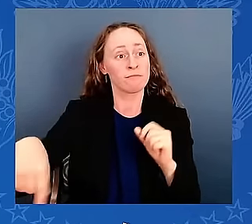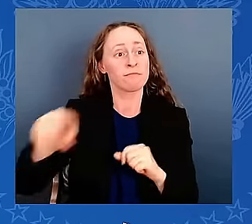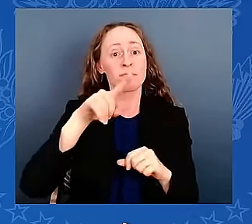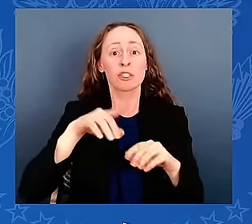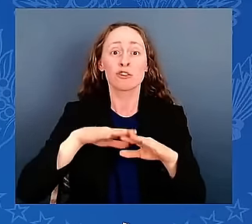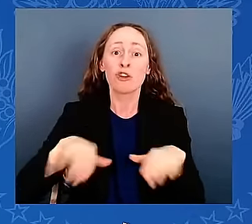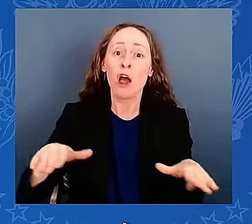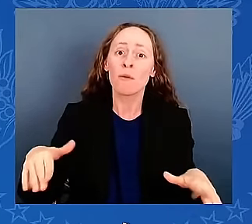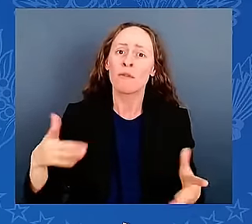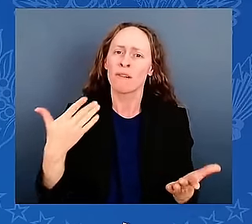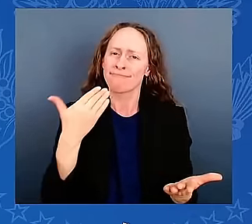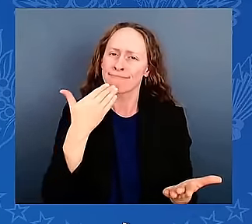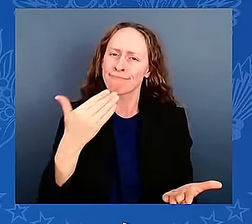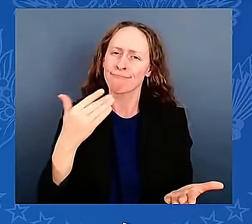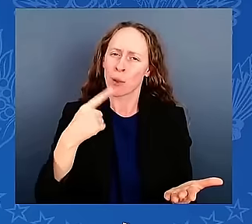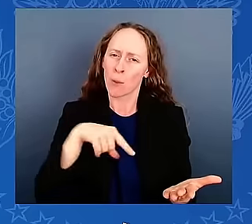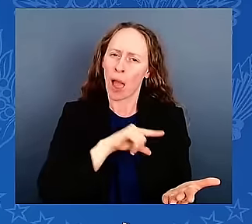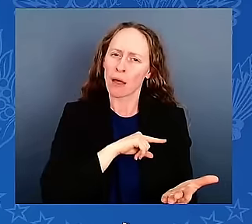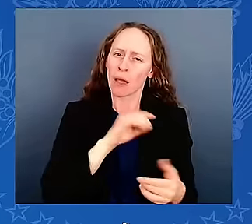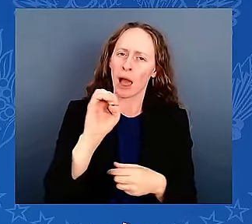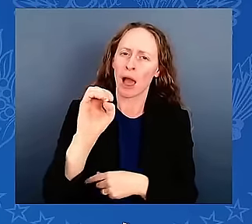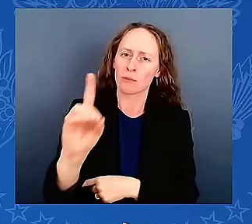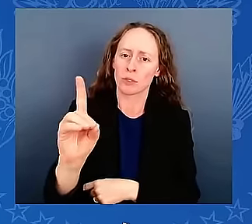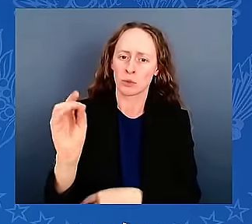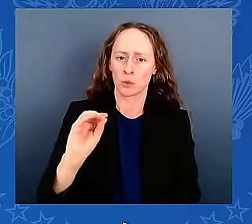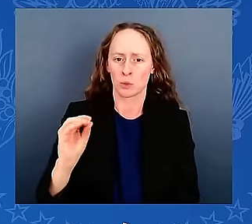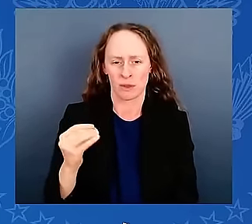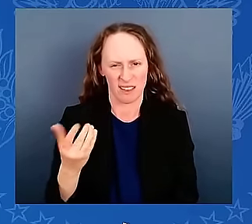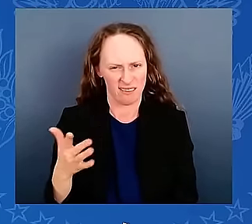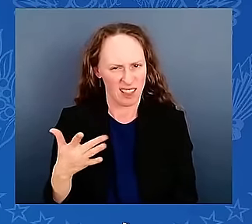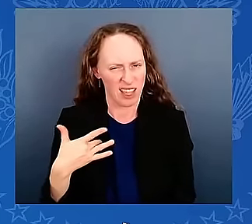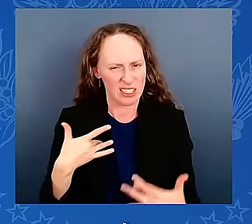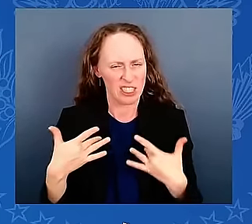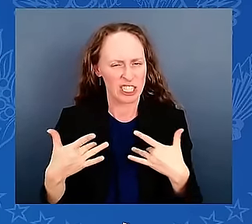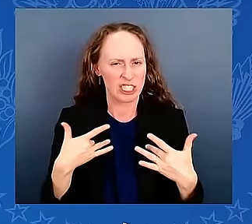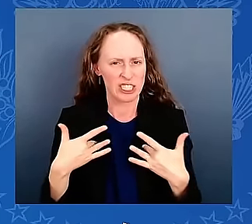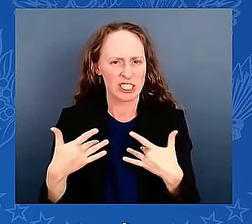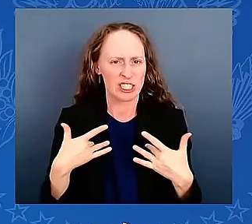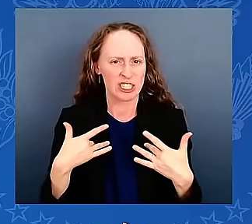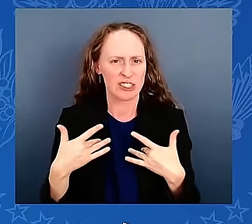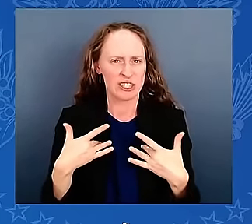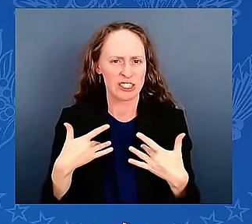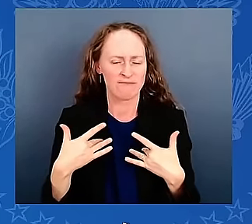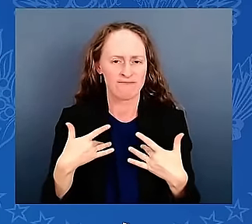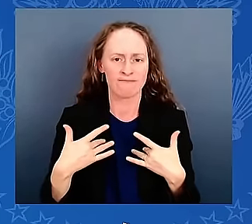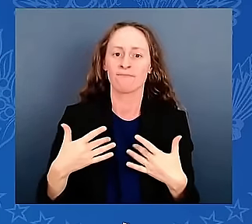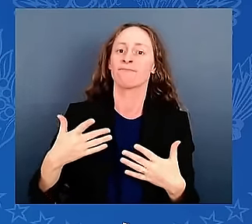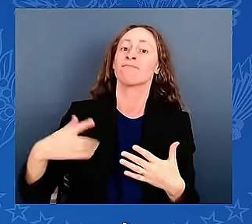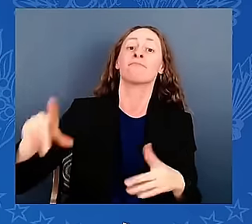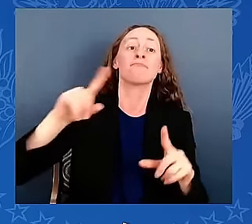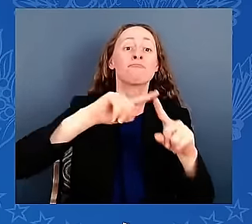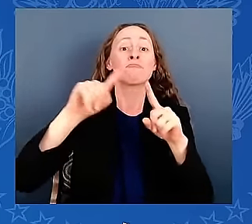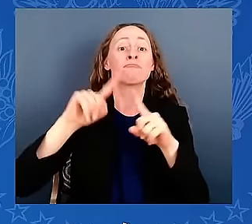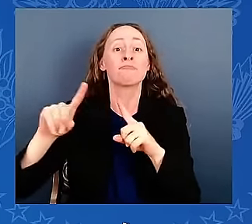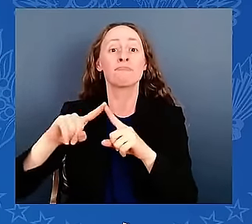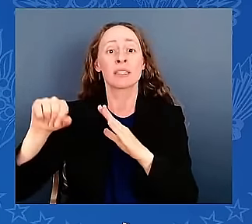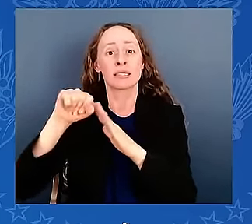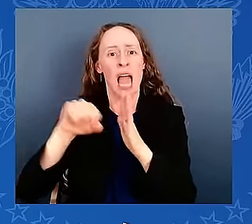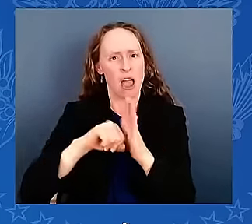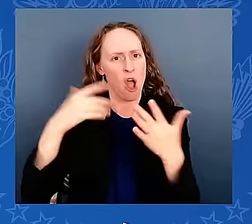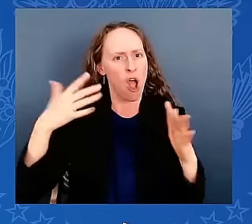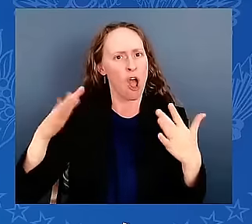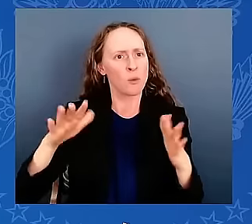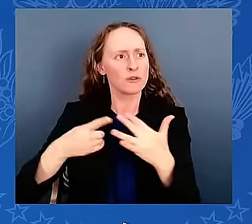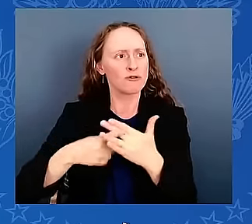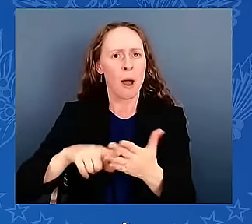And to those who have yet to see book bans in their states, Project 2025 plans to